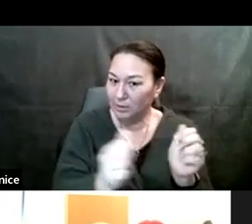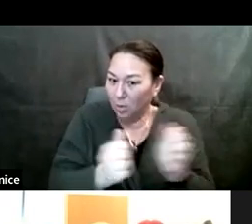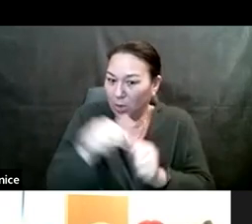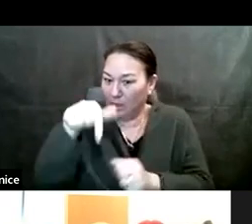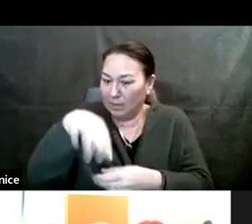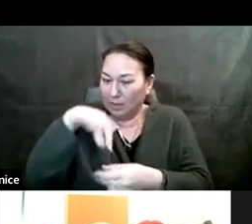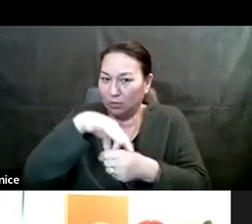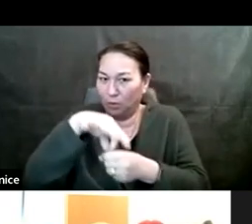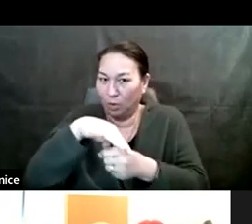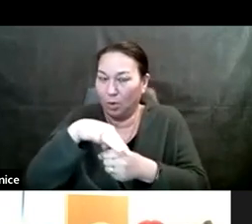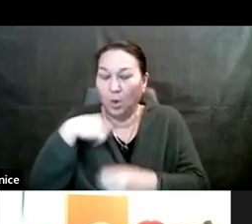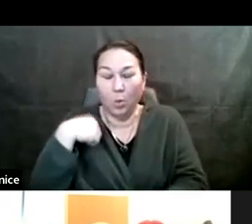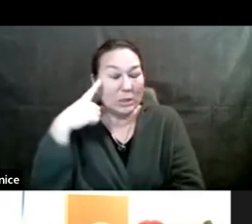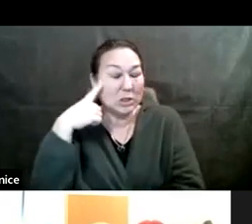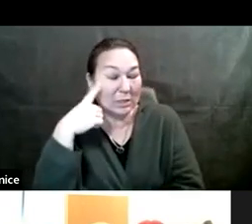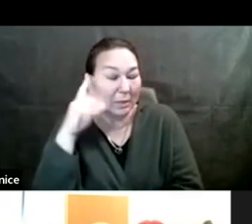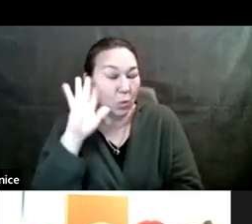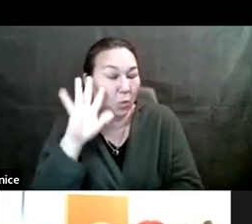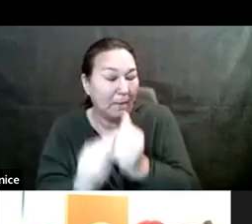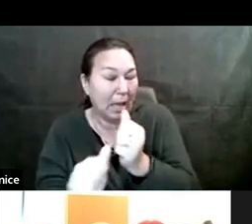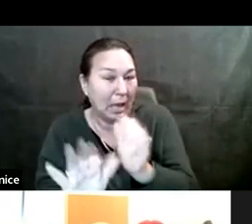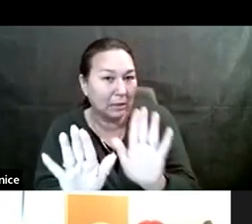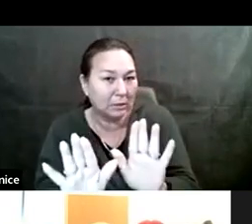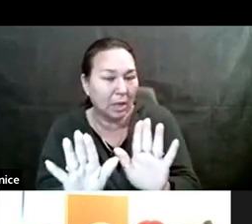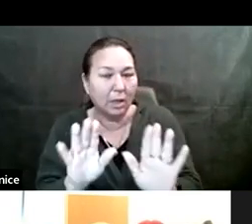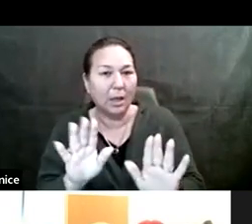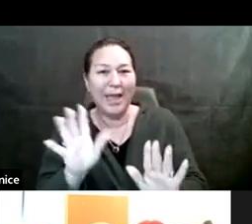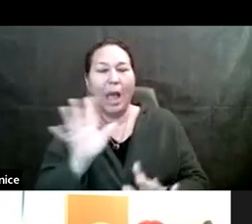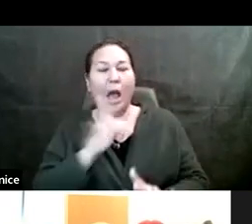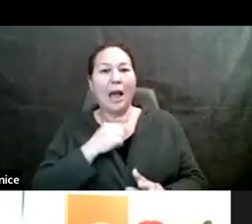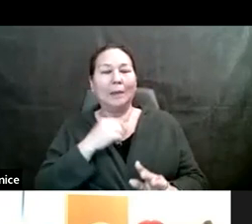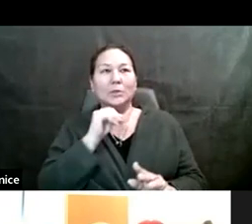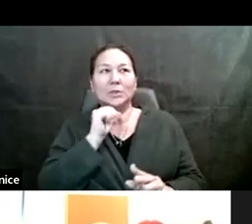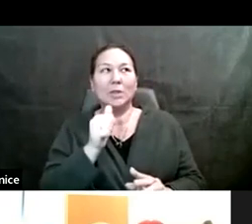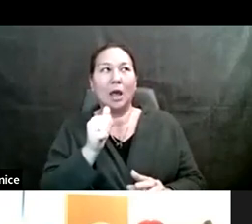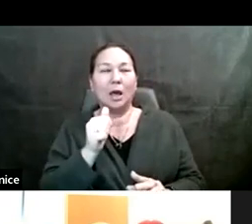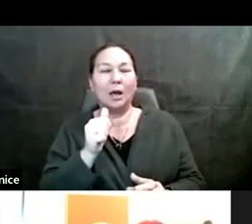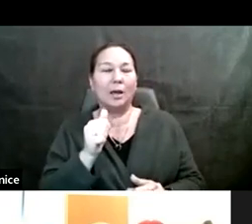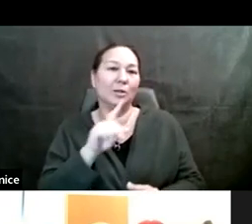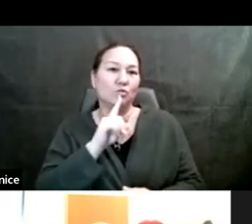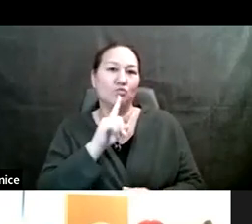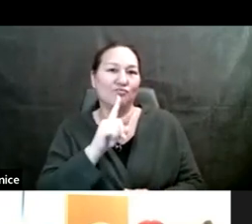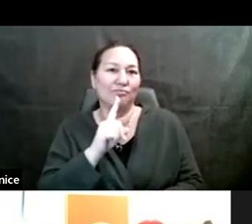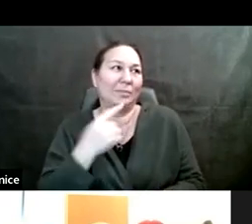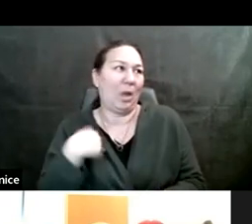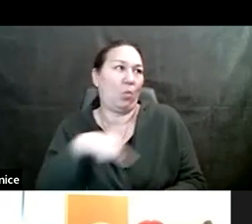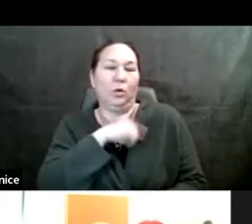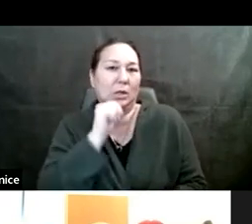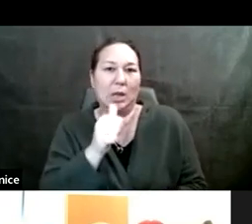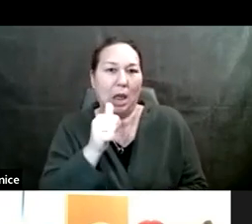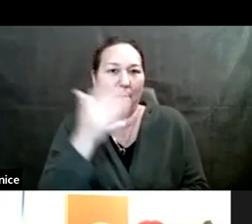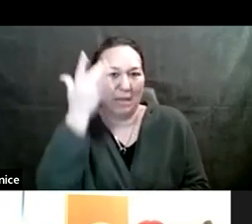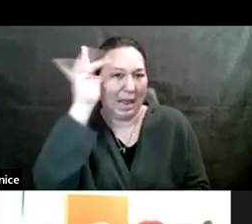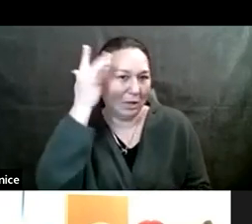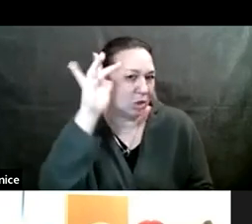which I suspect it's going to go through I just think we're not I I just worry we're not being totally intellectually honest here if it doesn't go through